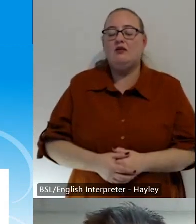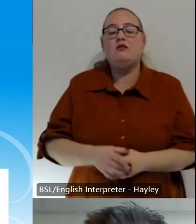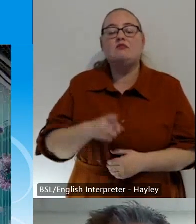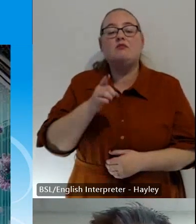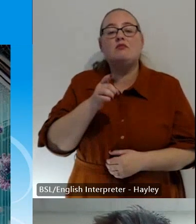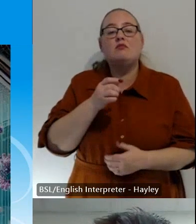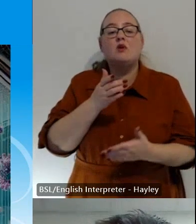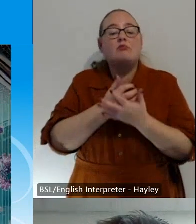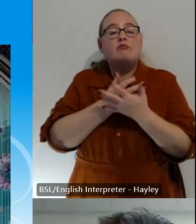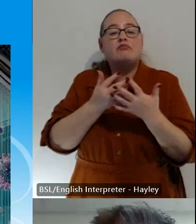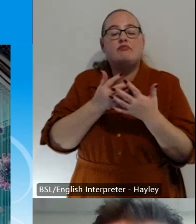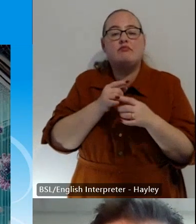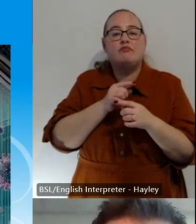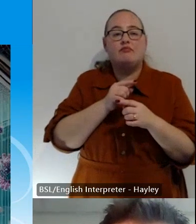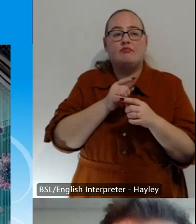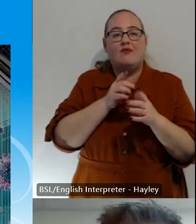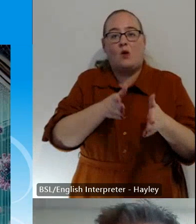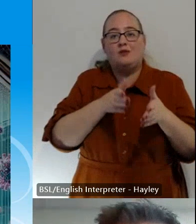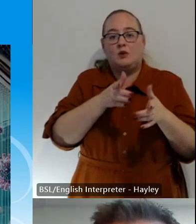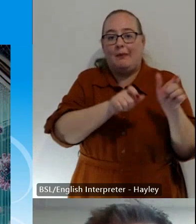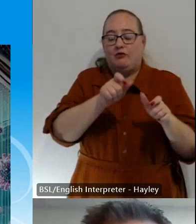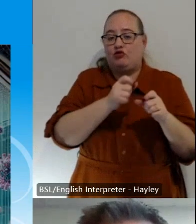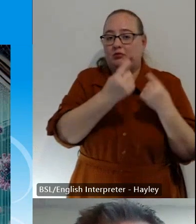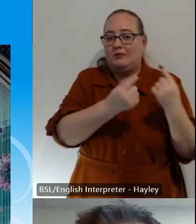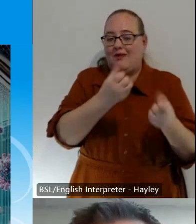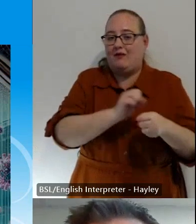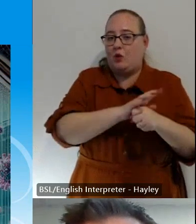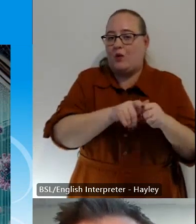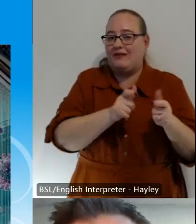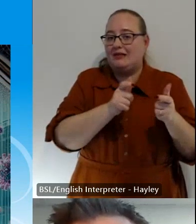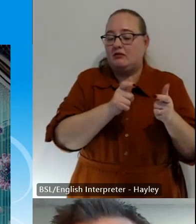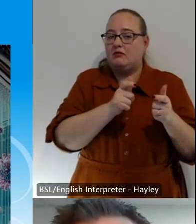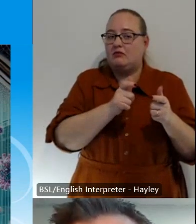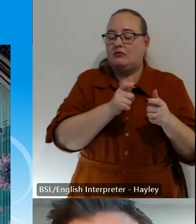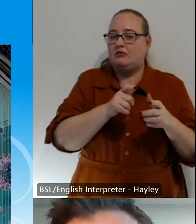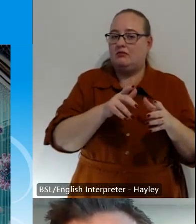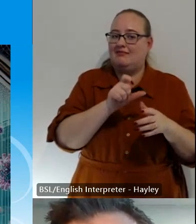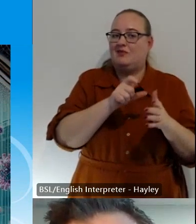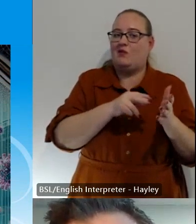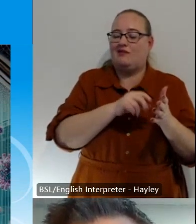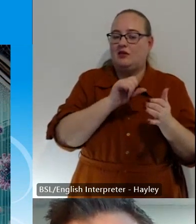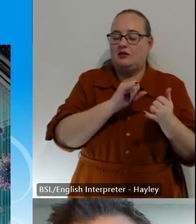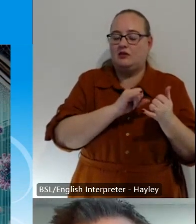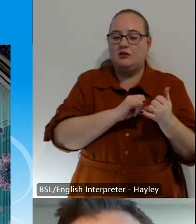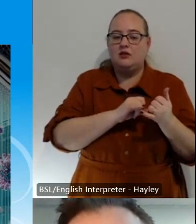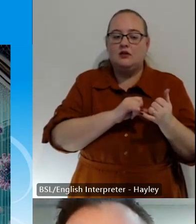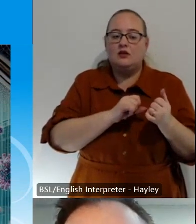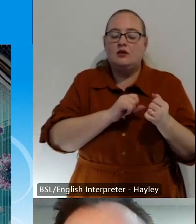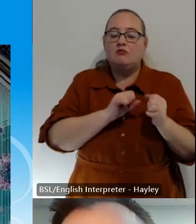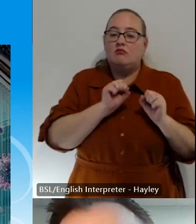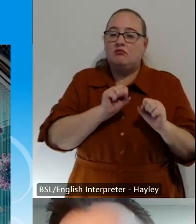COVID-19 patients. So I just want to finish really by emphasizing this idea that we can't effectively